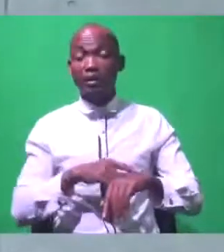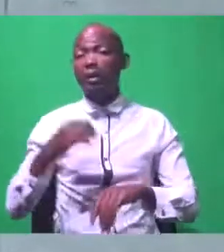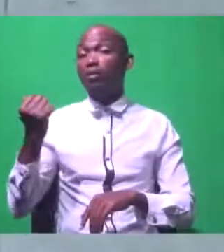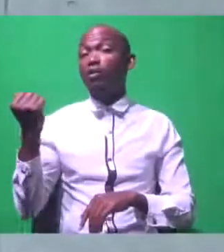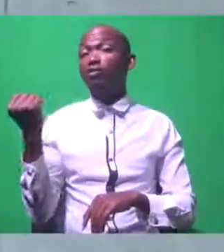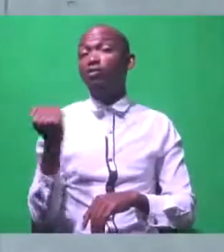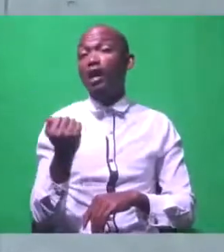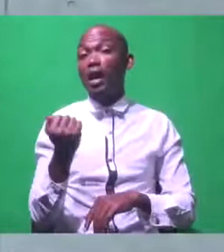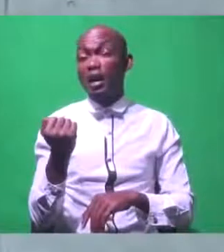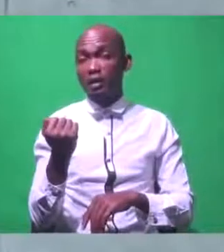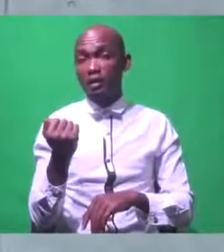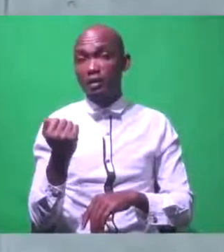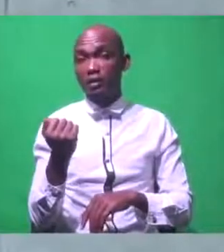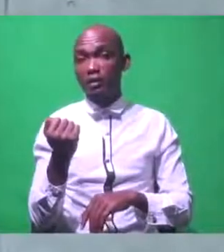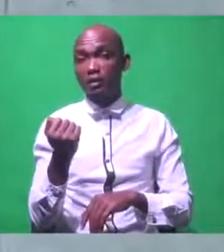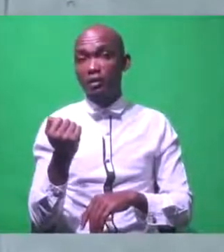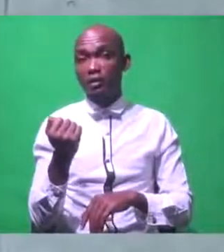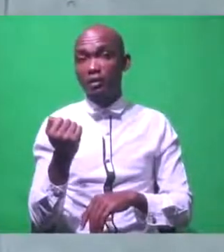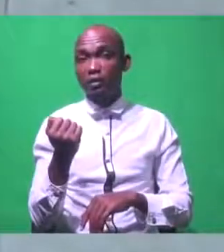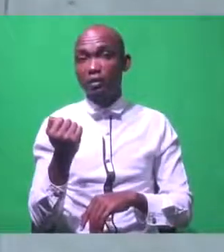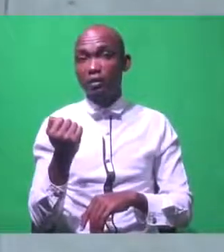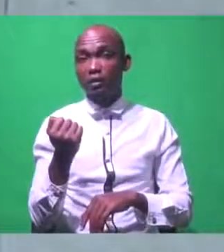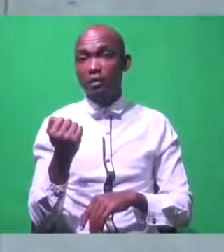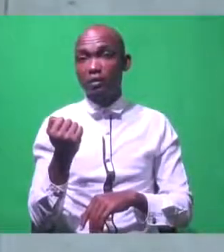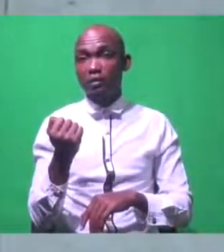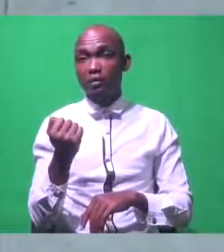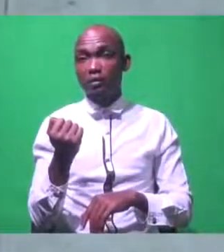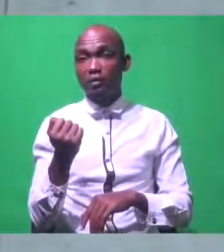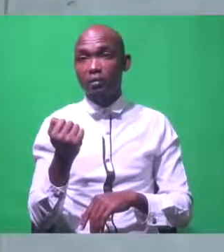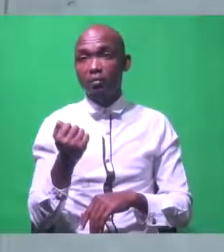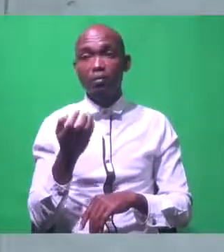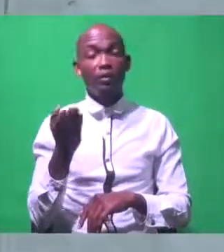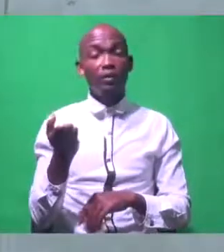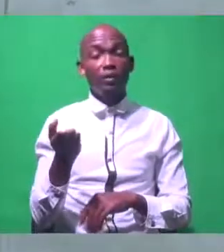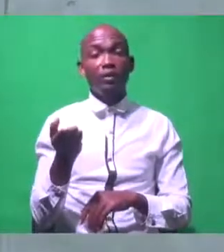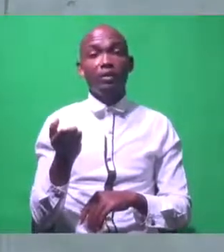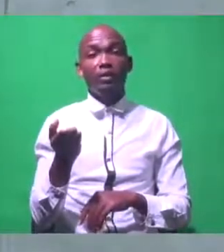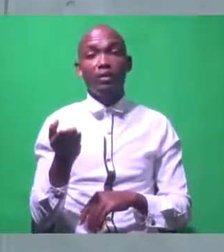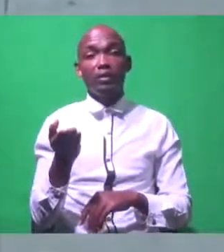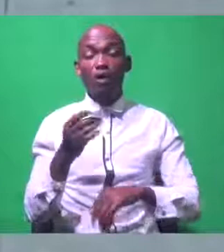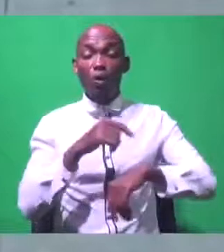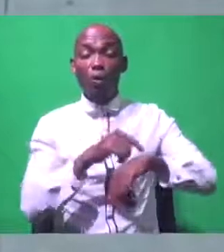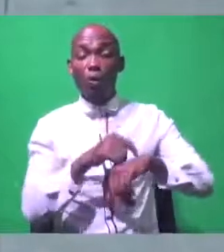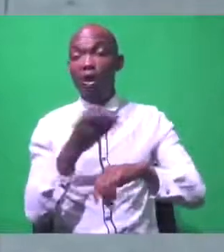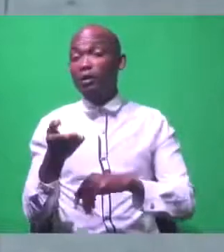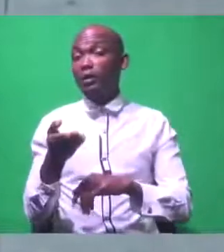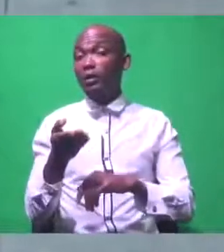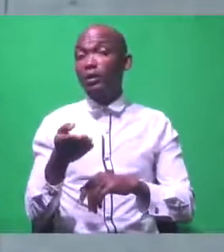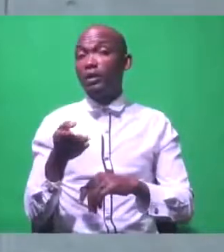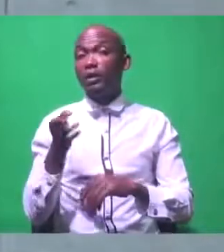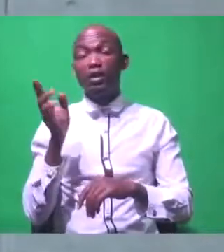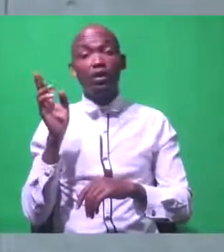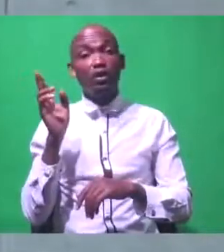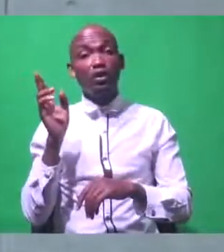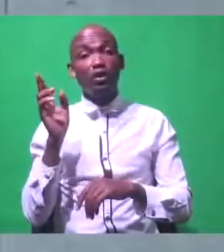whites. We had whites. These were the Europeans who settled in